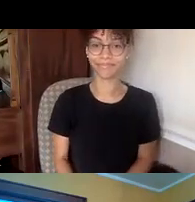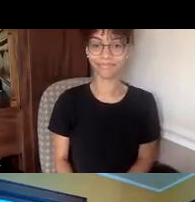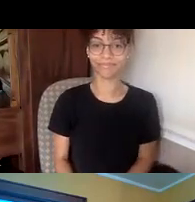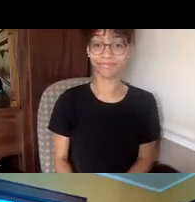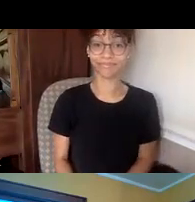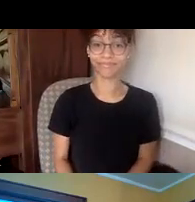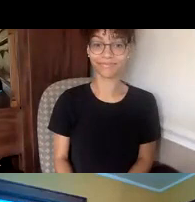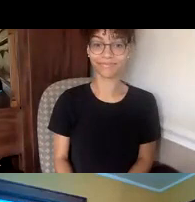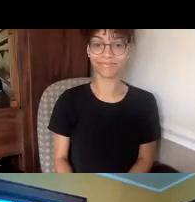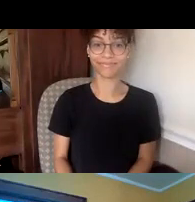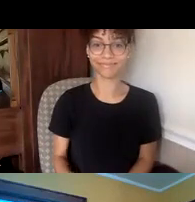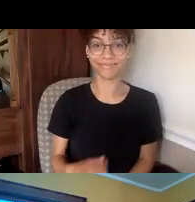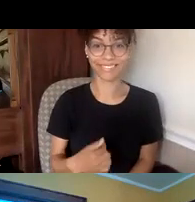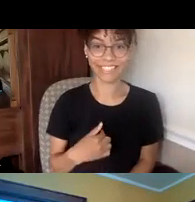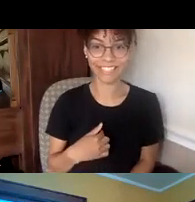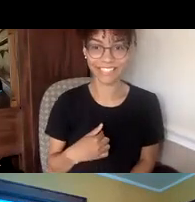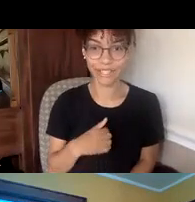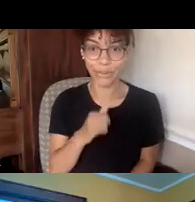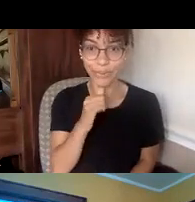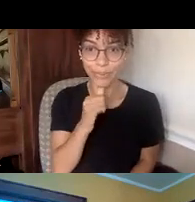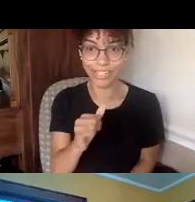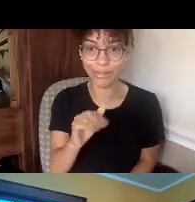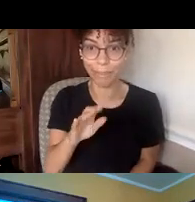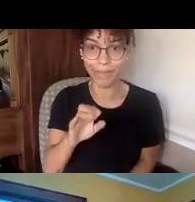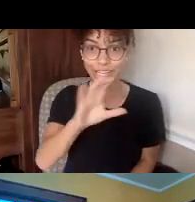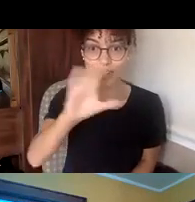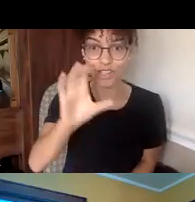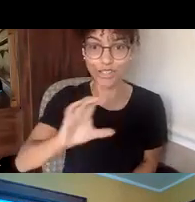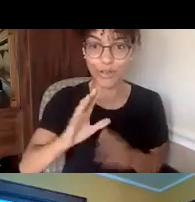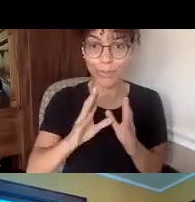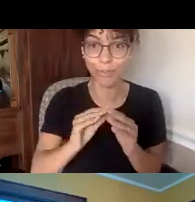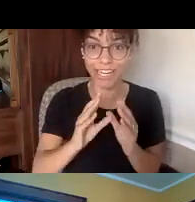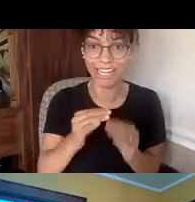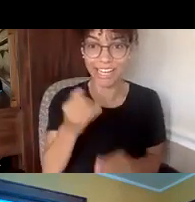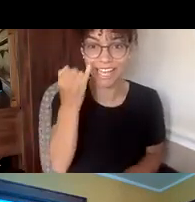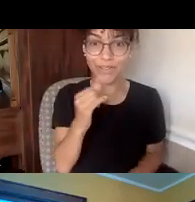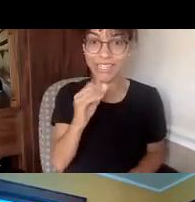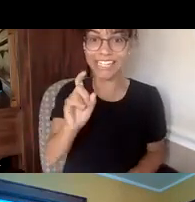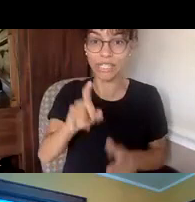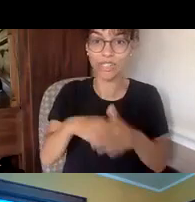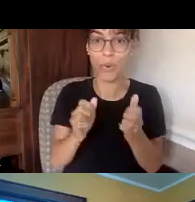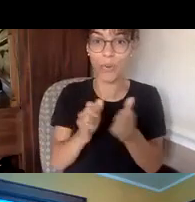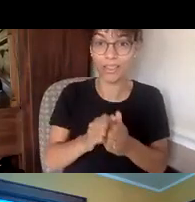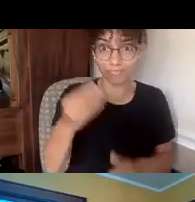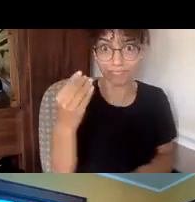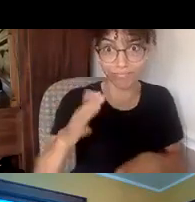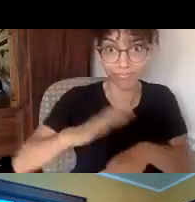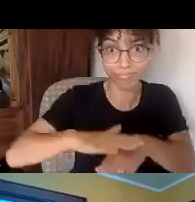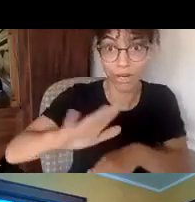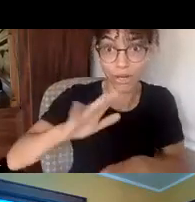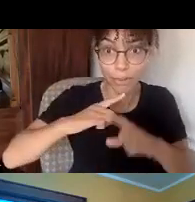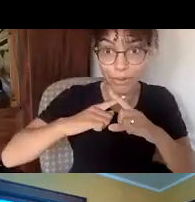Would not be a Zoom meeting if you didn't have to start with saying you're muted. Isabel